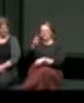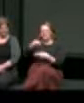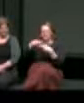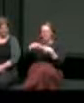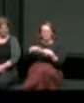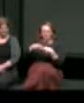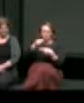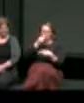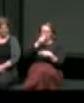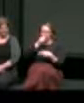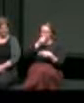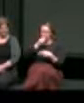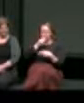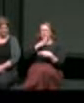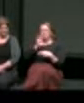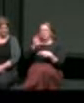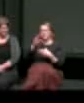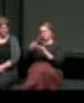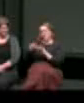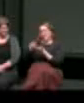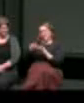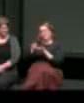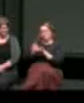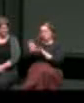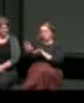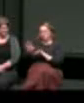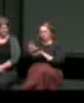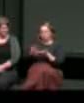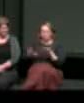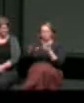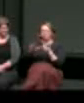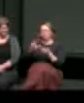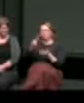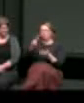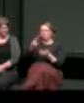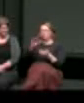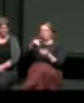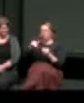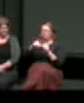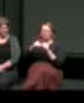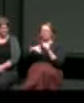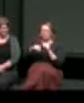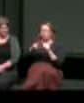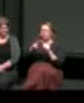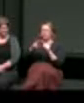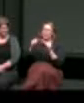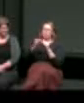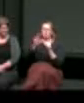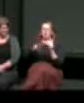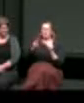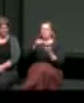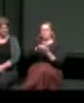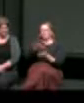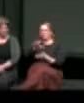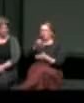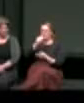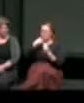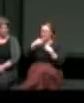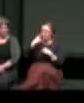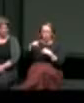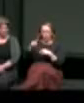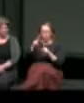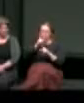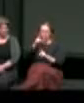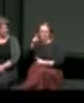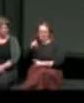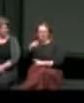food and, some cash that equated to just under 2,500 meals for the needy. So, like I said, we're